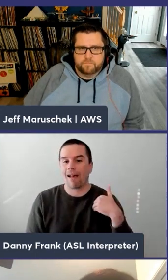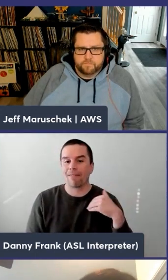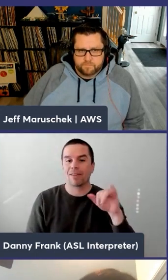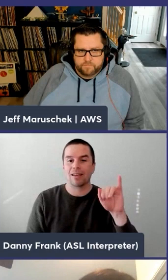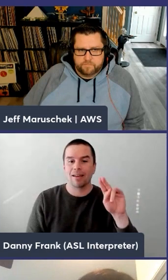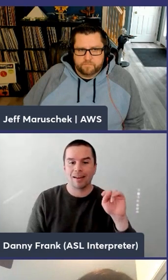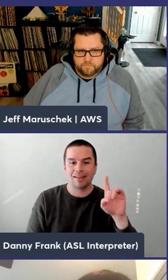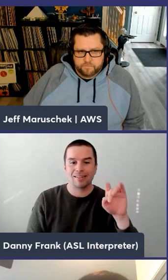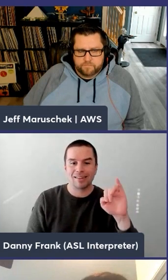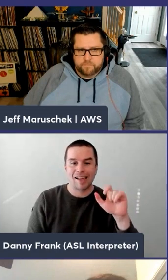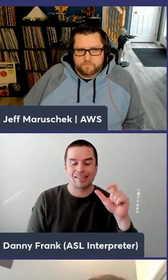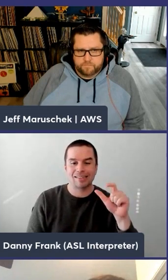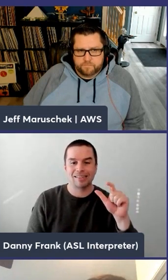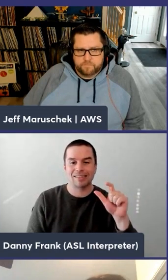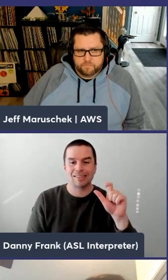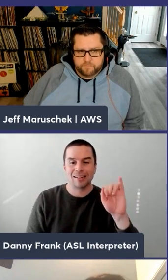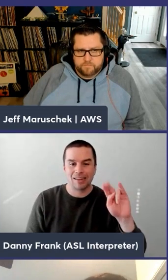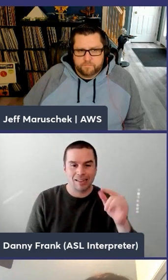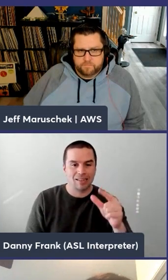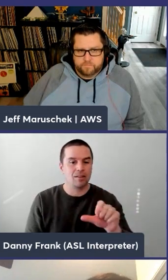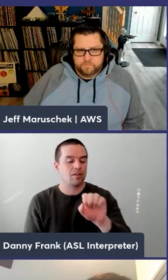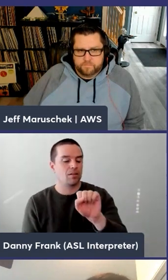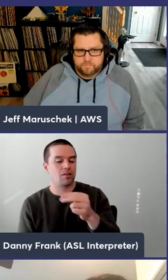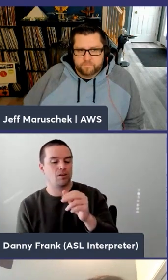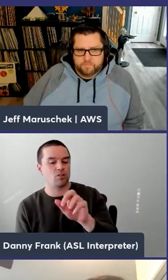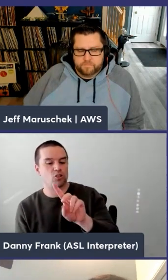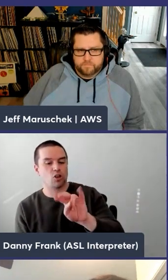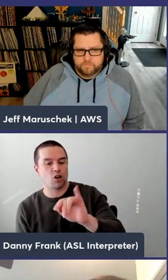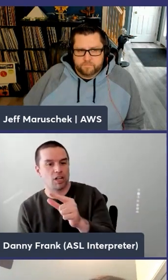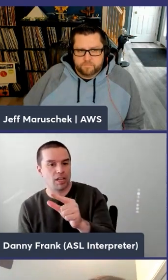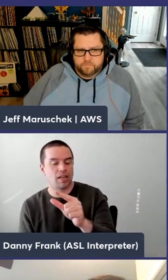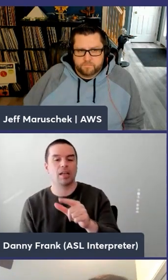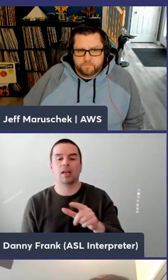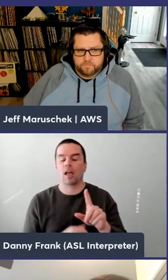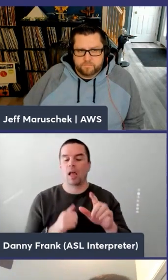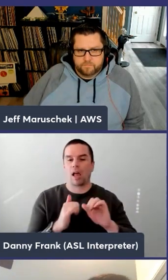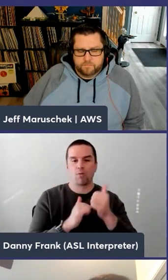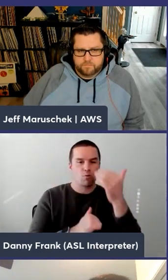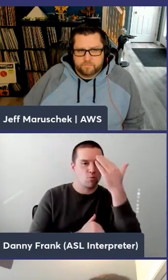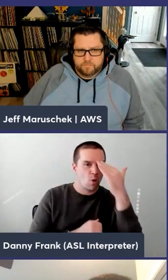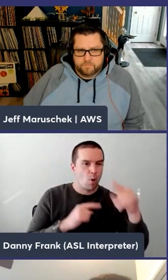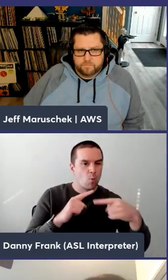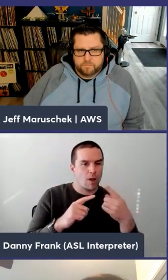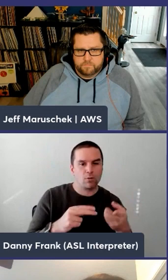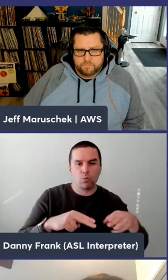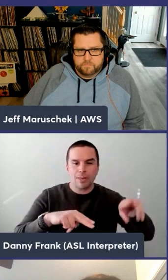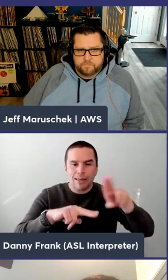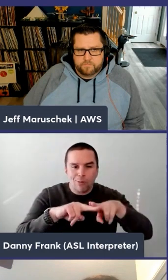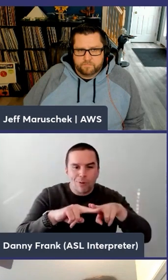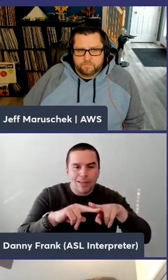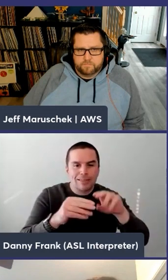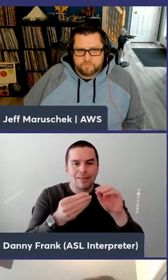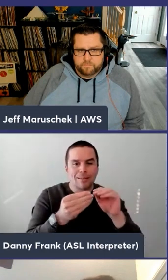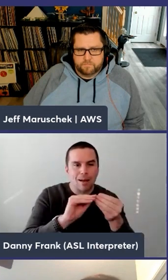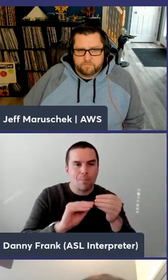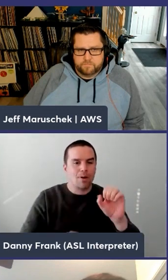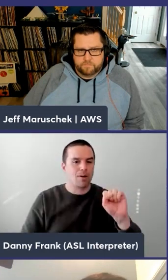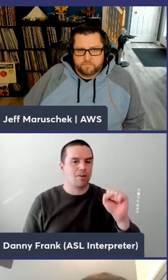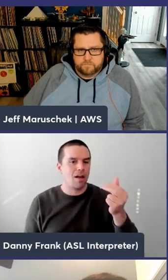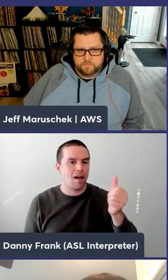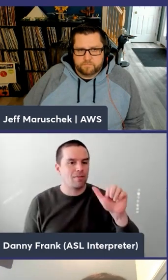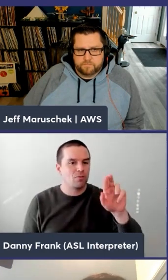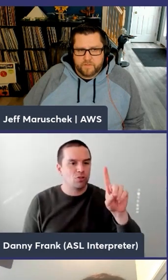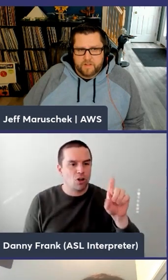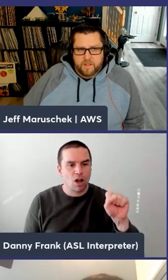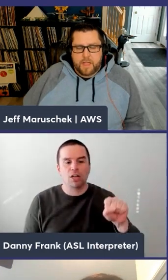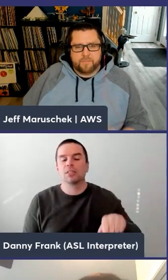the index lifecycle? How do you know, when to increase the number of shards and when to